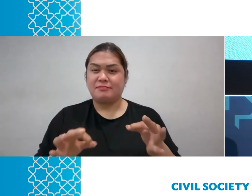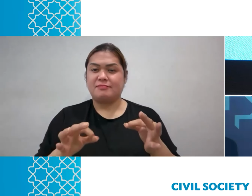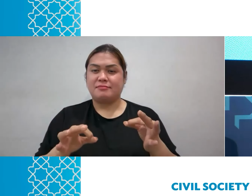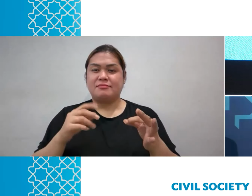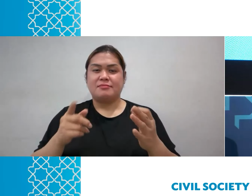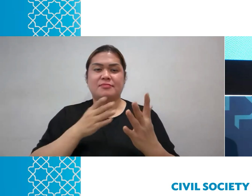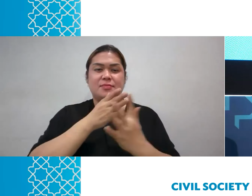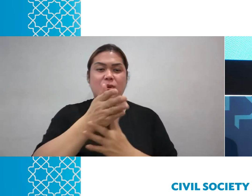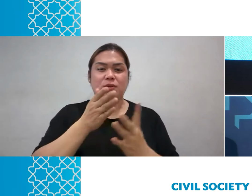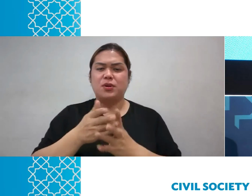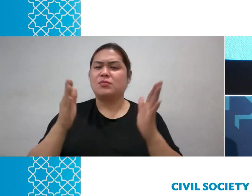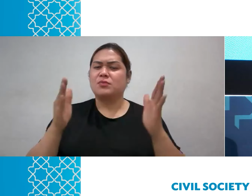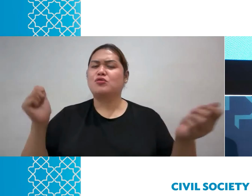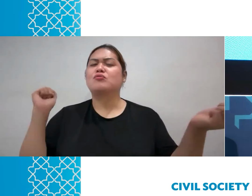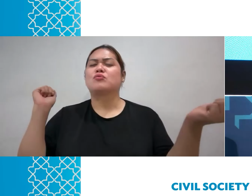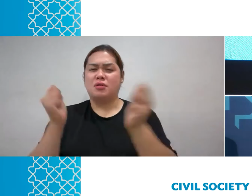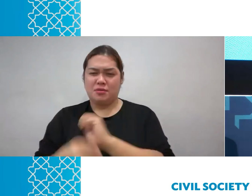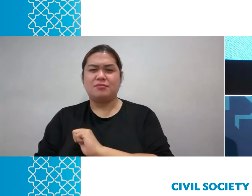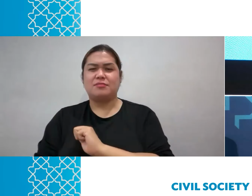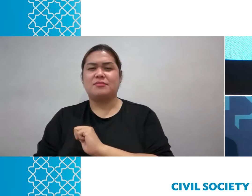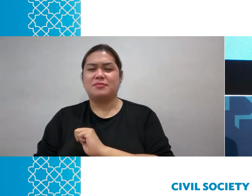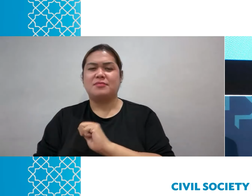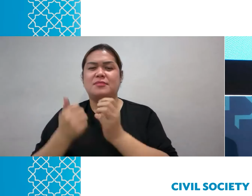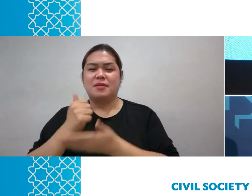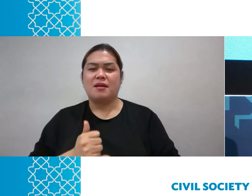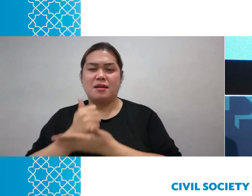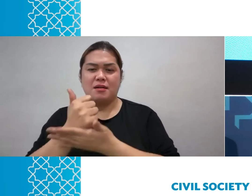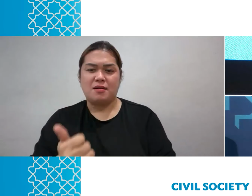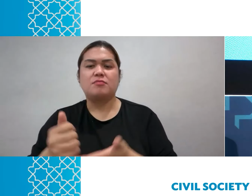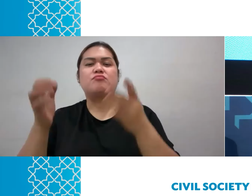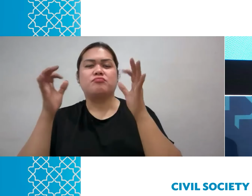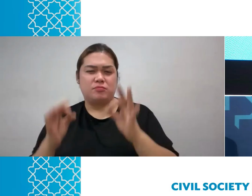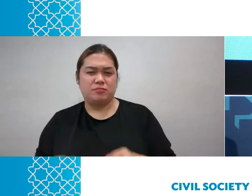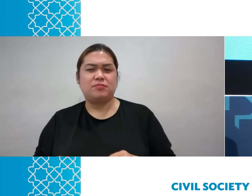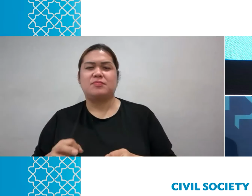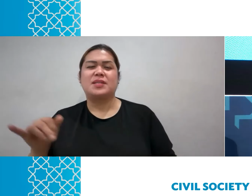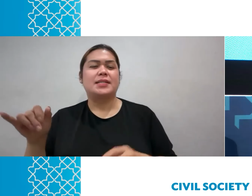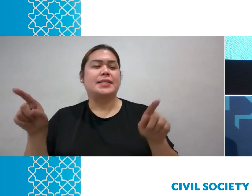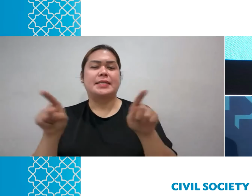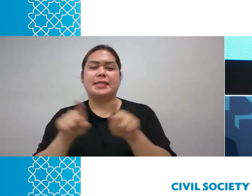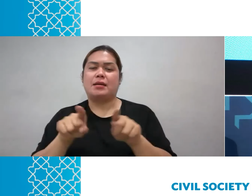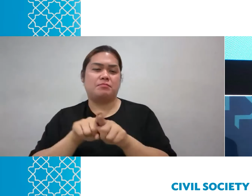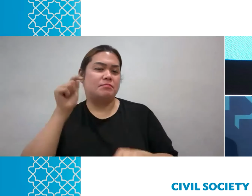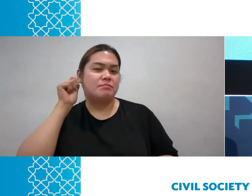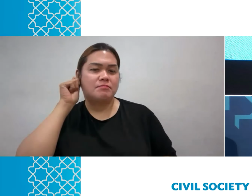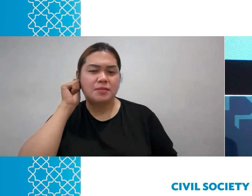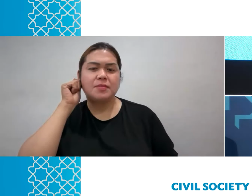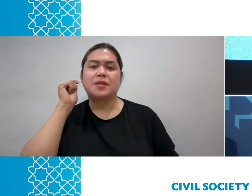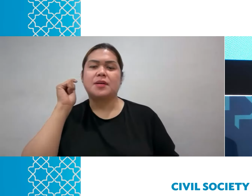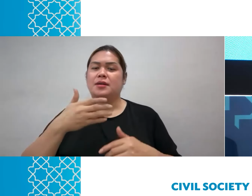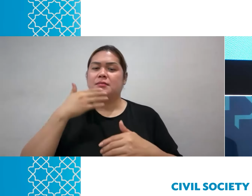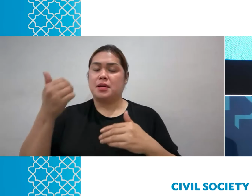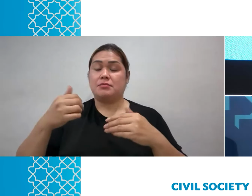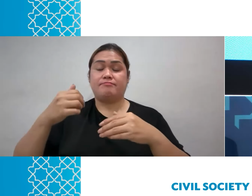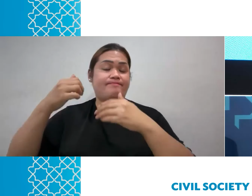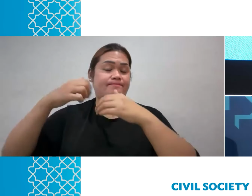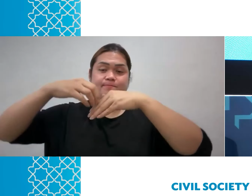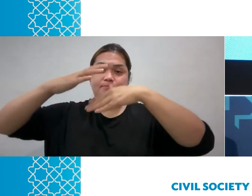narrative and drive the decisions. And same happens with the women. So it's better that we build a system where the decision of young and